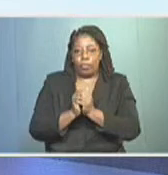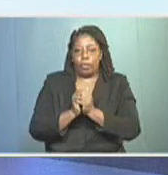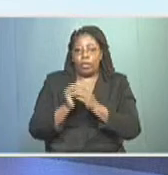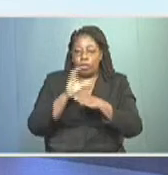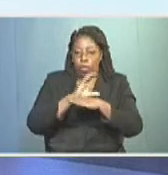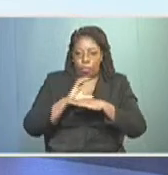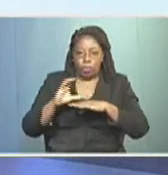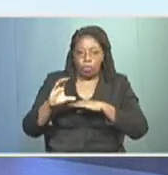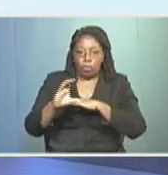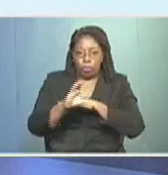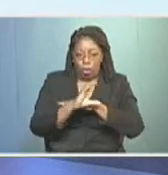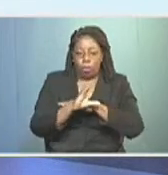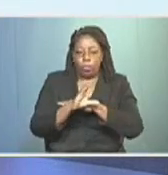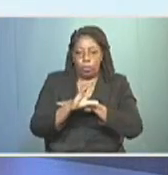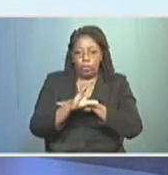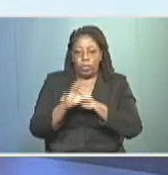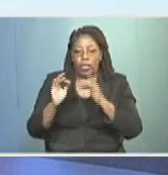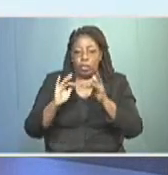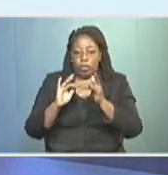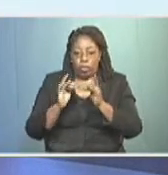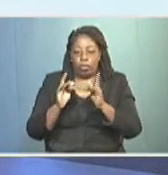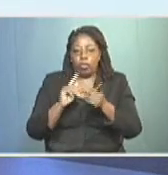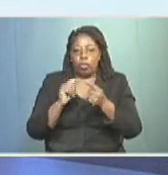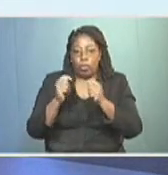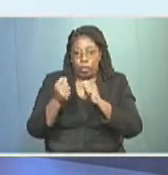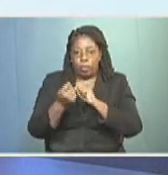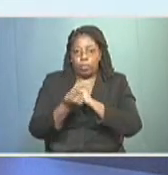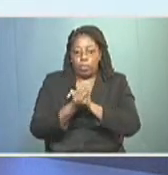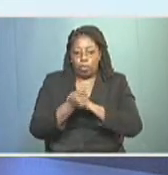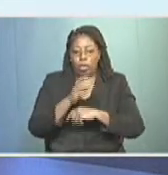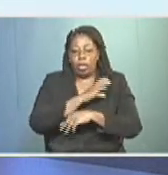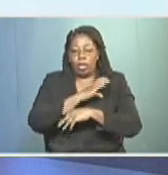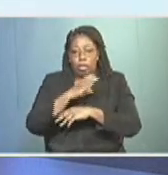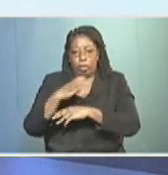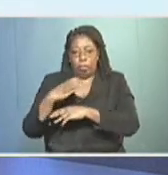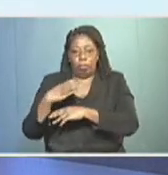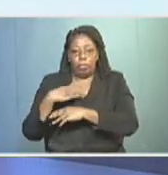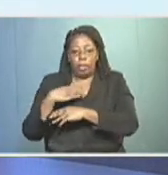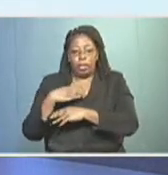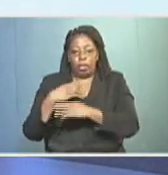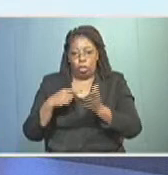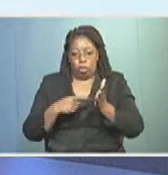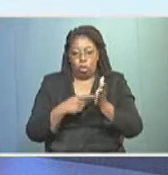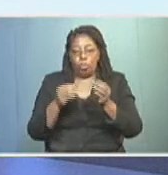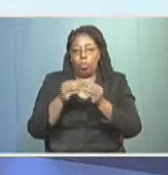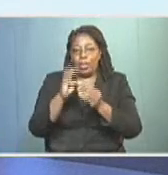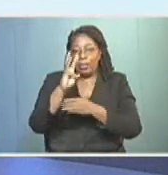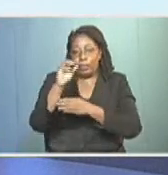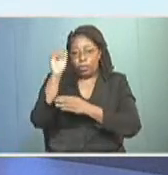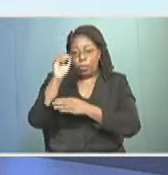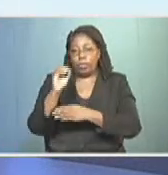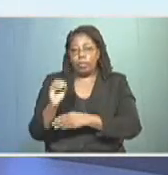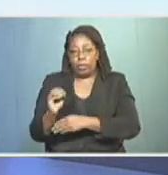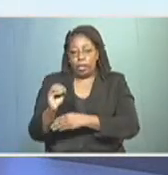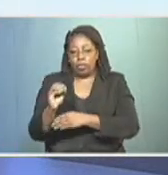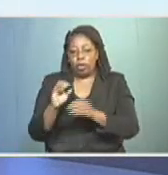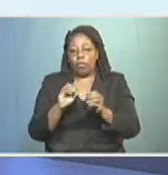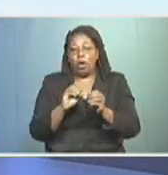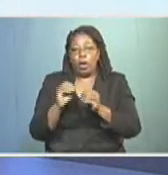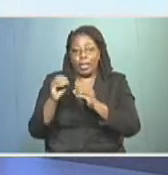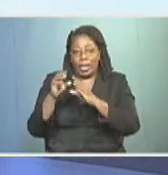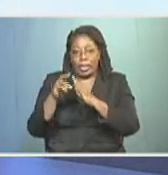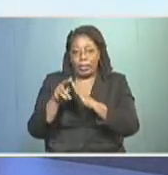Commerce and Employers Confederation's Digital Transformation Committee survey shows that more than 60% of